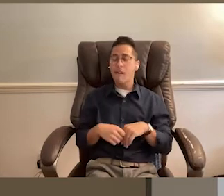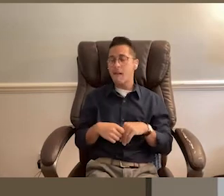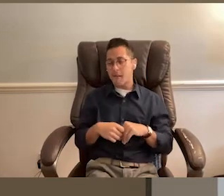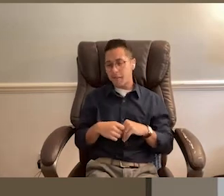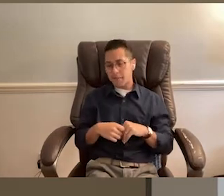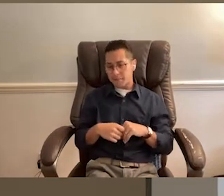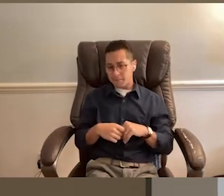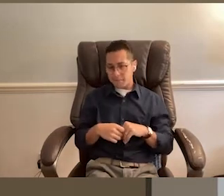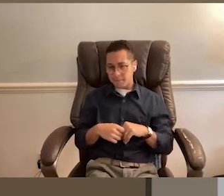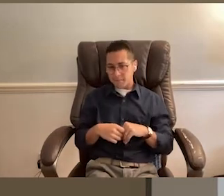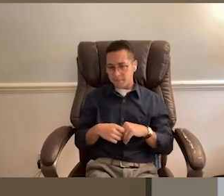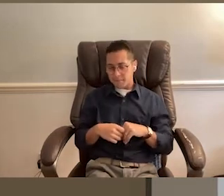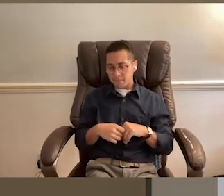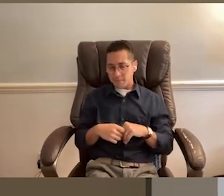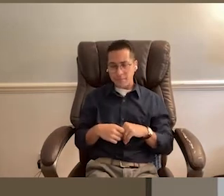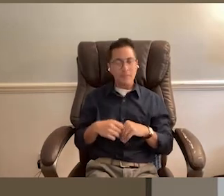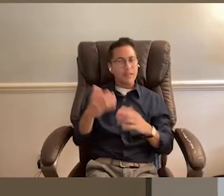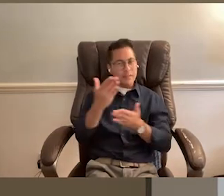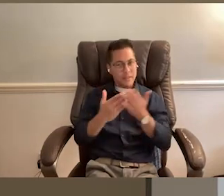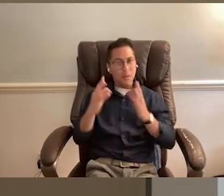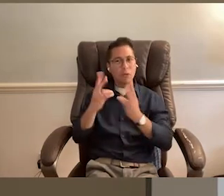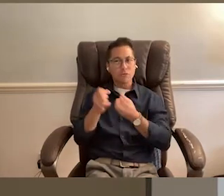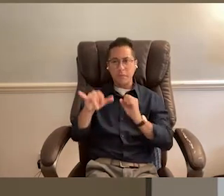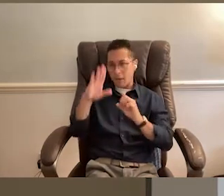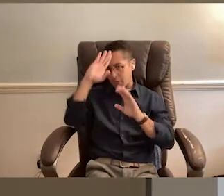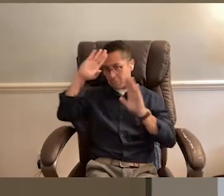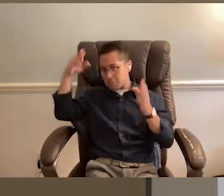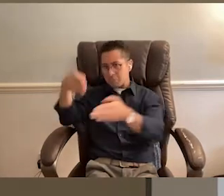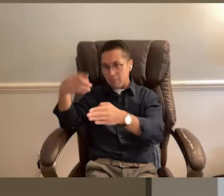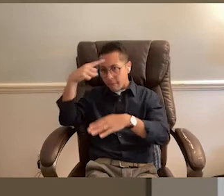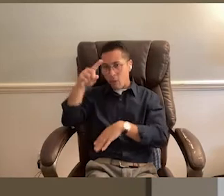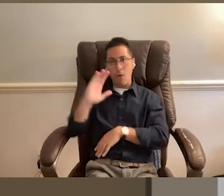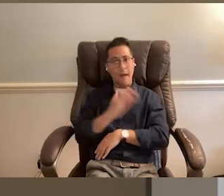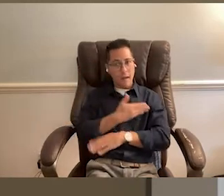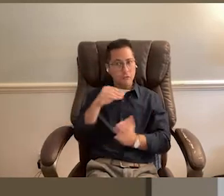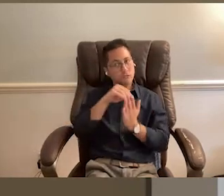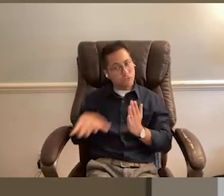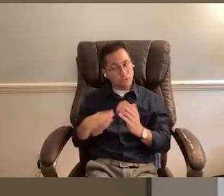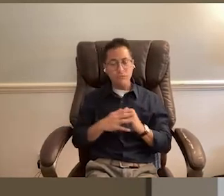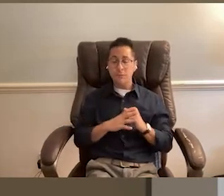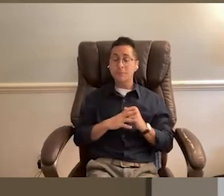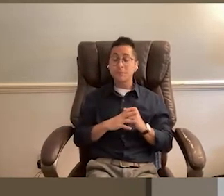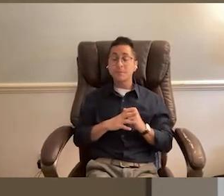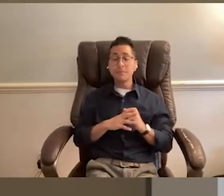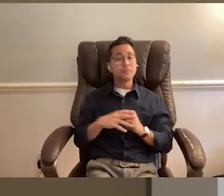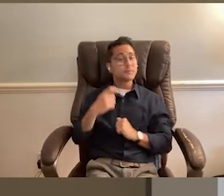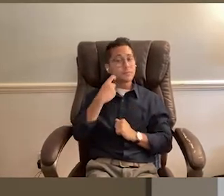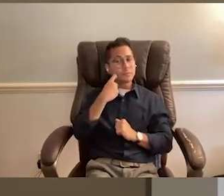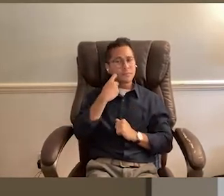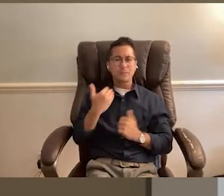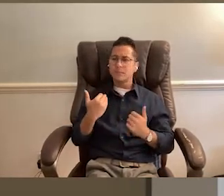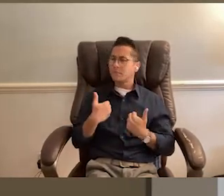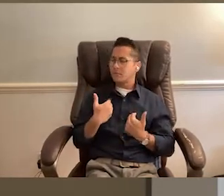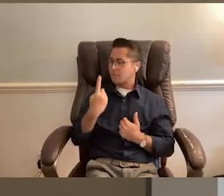in Jacksonville. Different offices on campus. One of my favorite things to do is like, I don't have anything to do, and I'm like, go walk around Market Day,